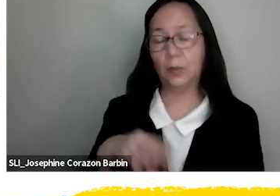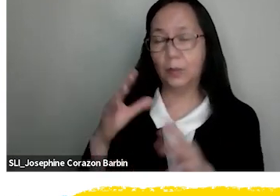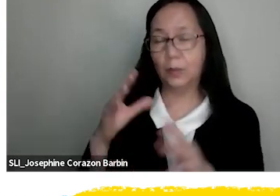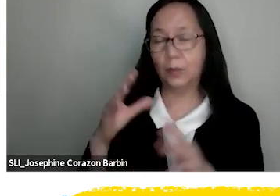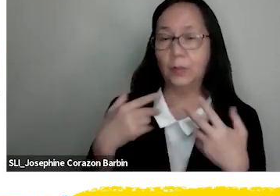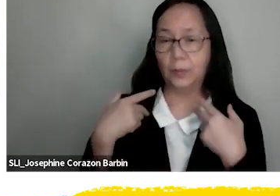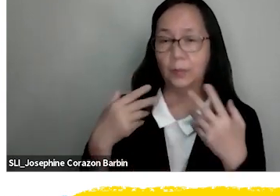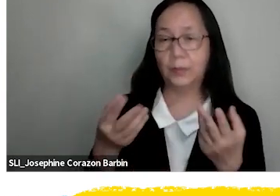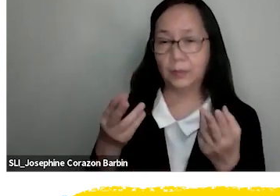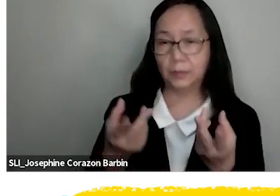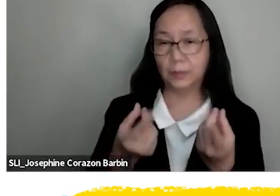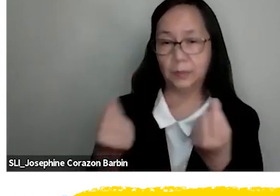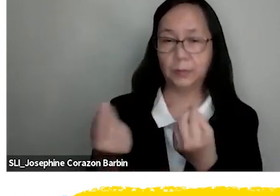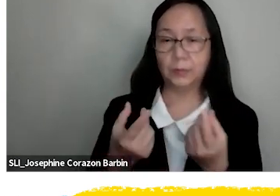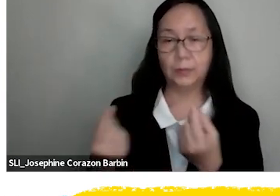each country.